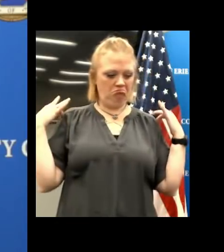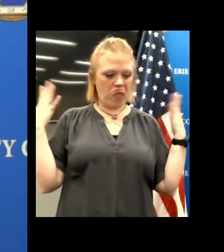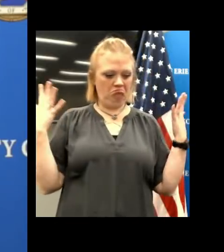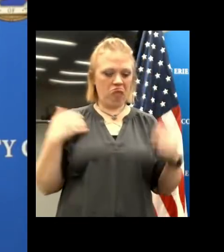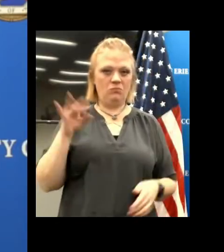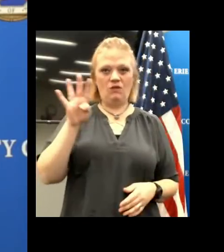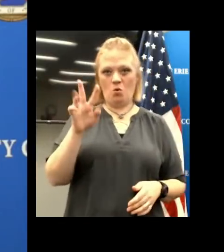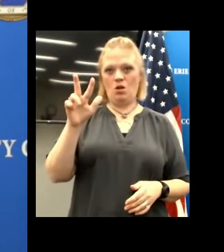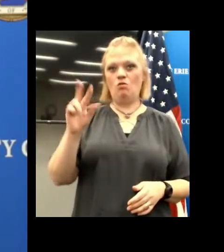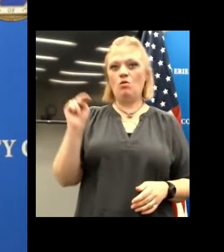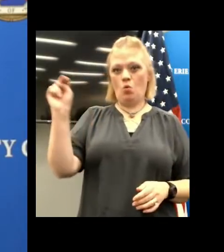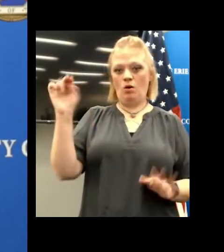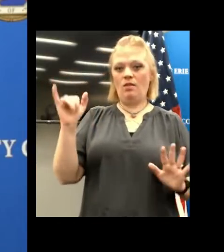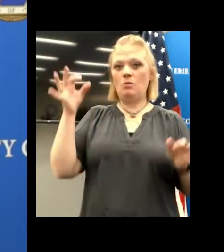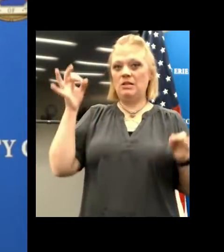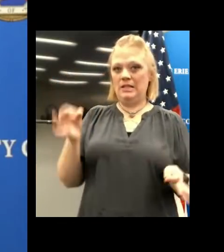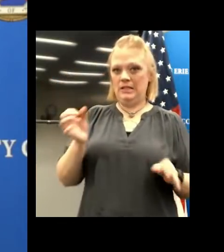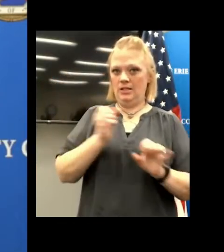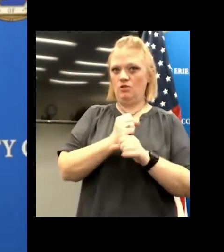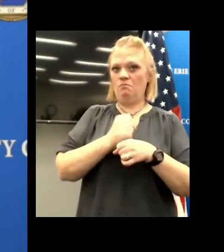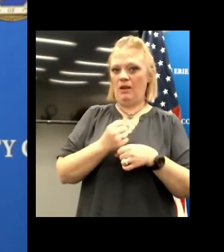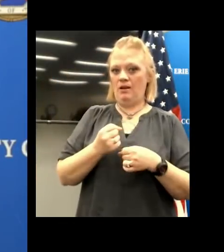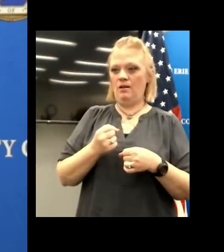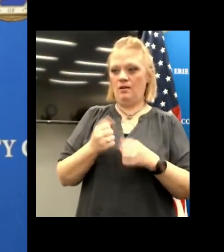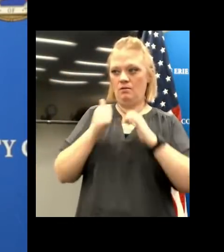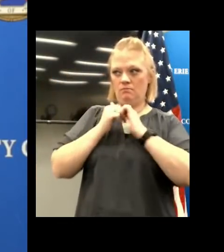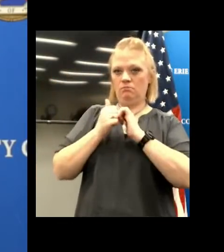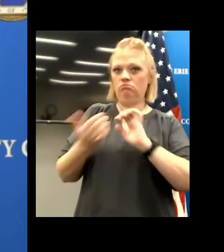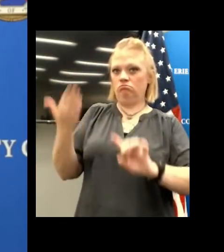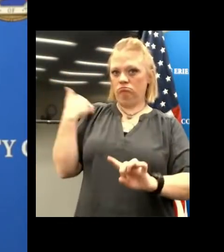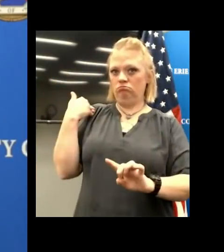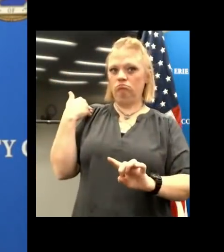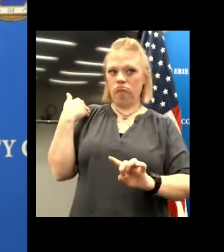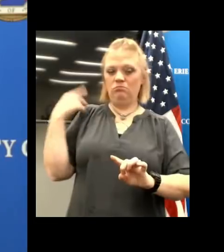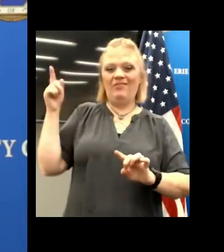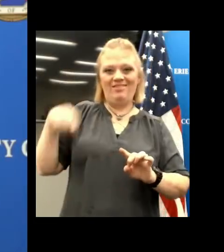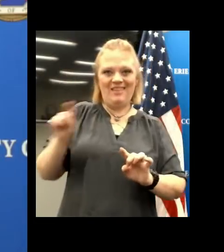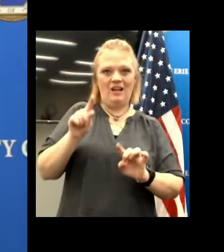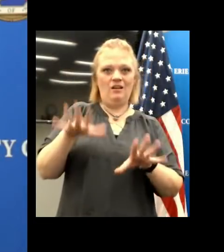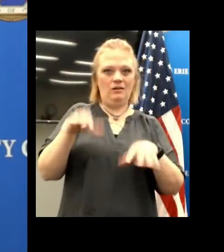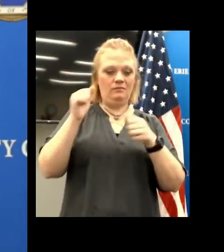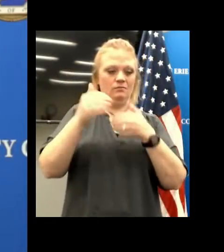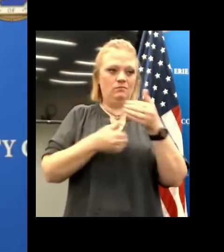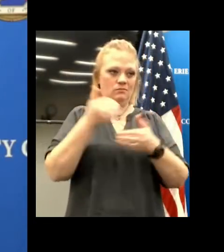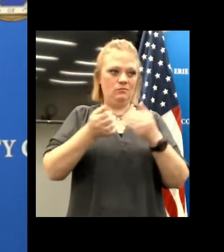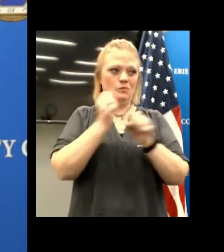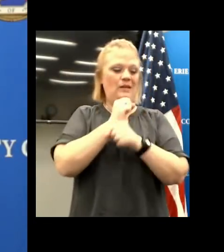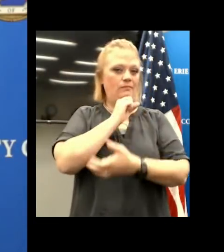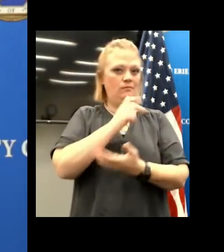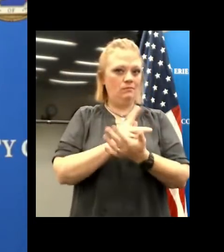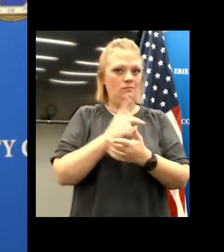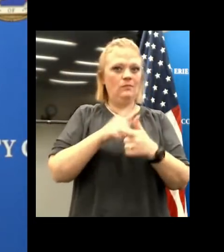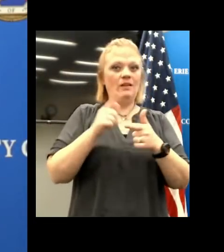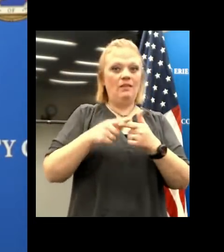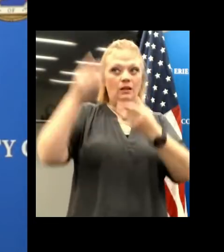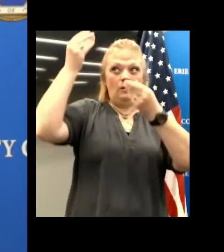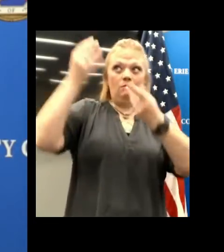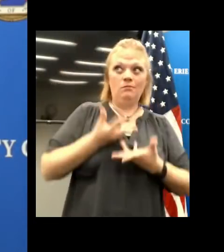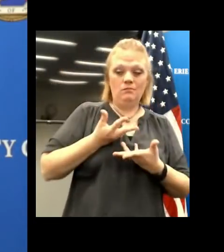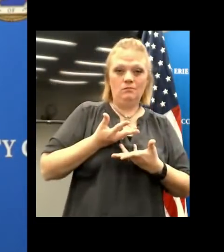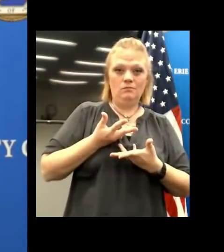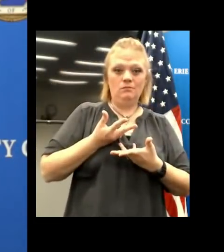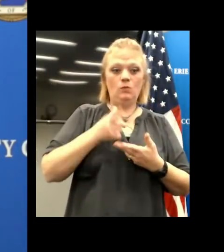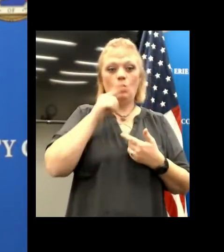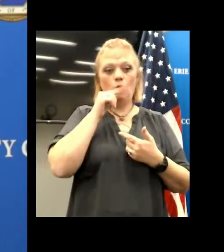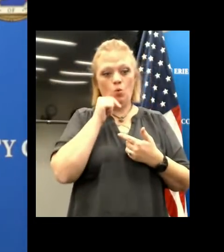43 North, and that was a decision we made early on, with its reviewers, will be going through the process and making the approvals, and then they provide us the data. Here's